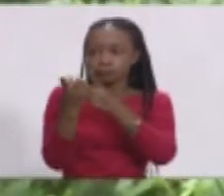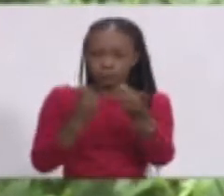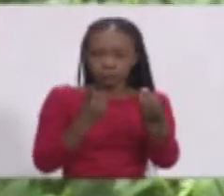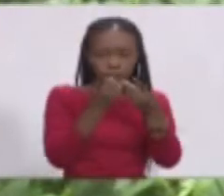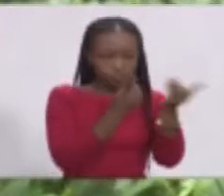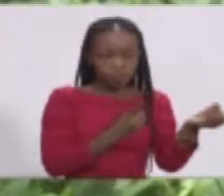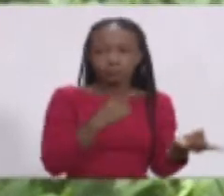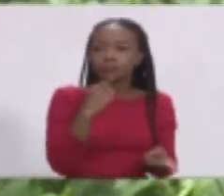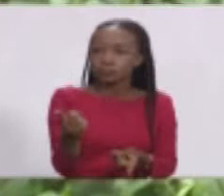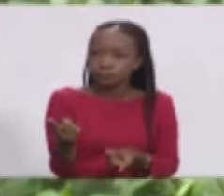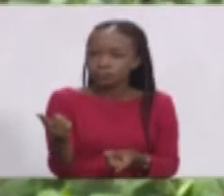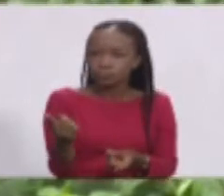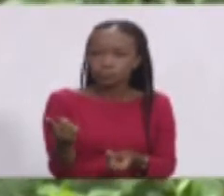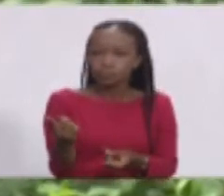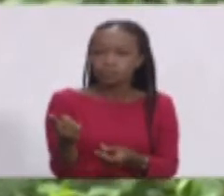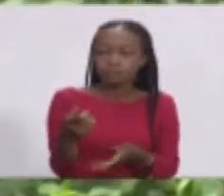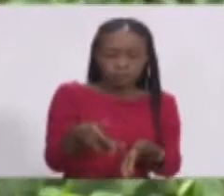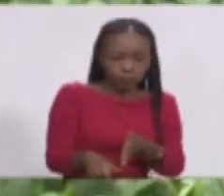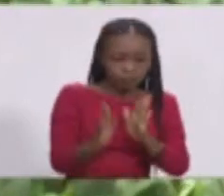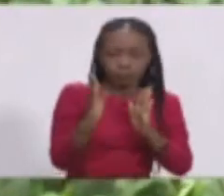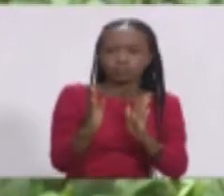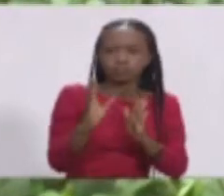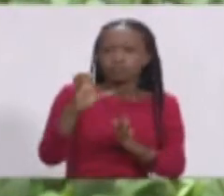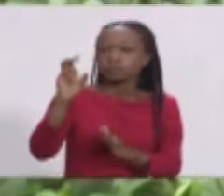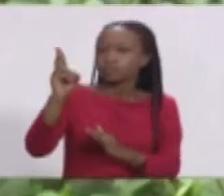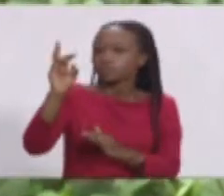say in the way we implemented the curfew